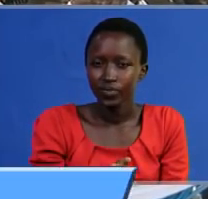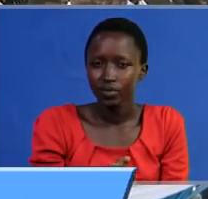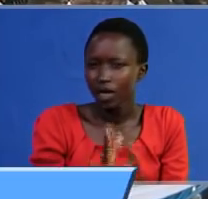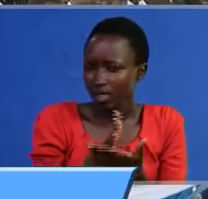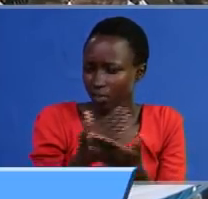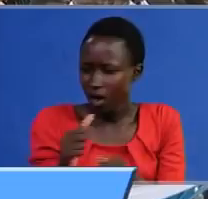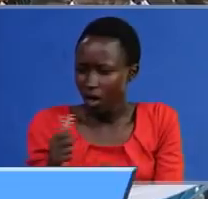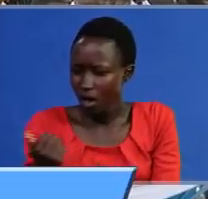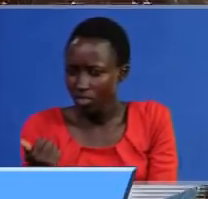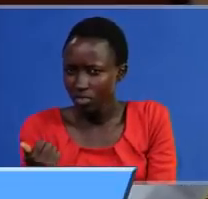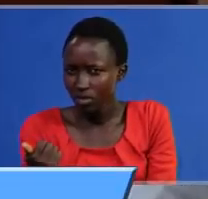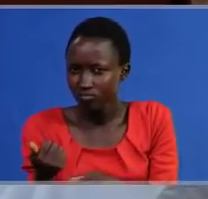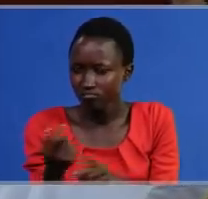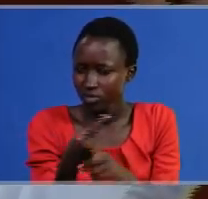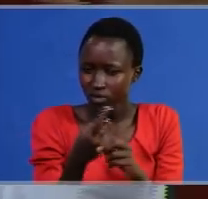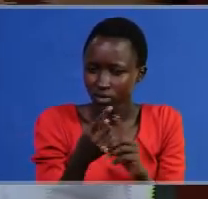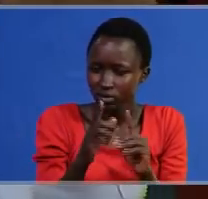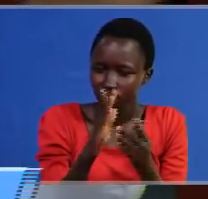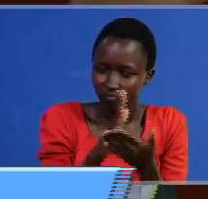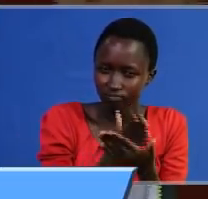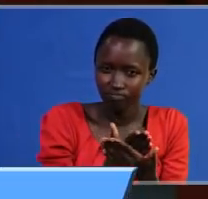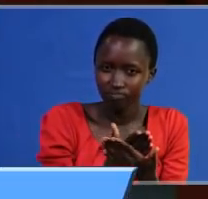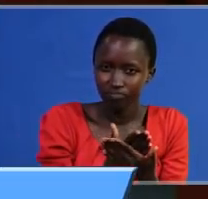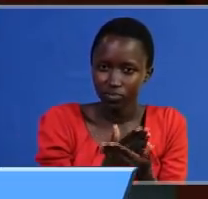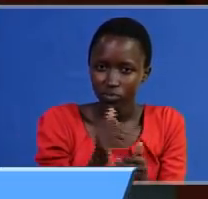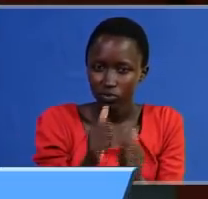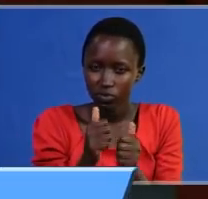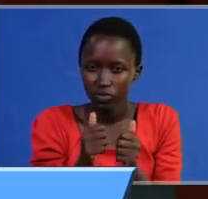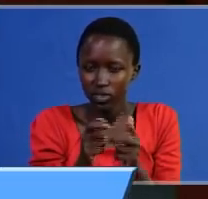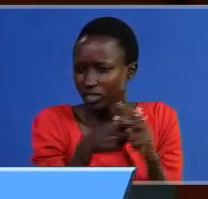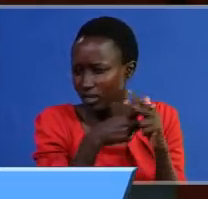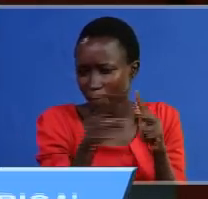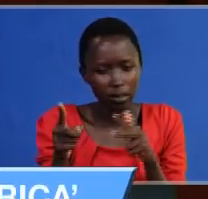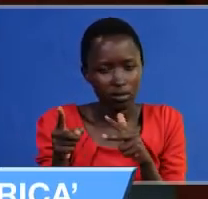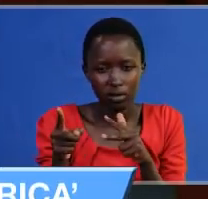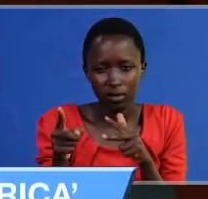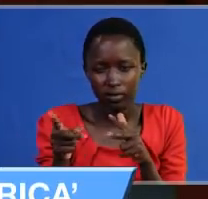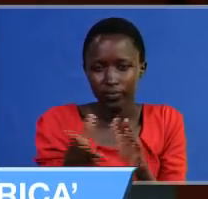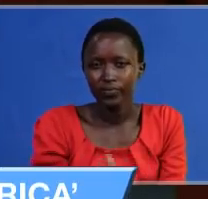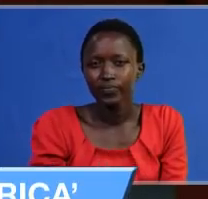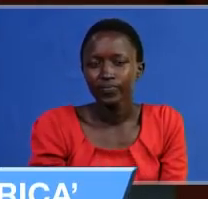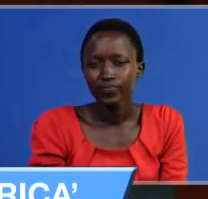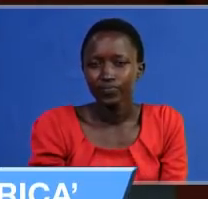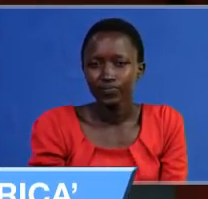There were some other branches which disappeared.